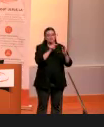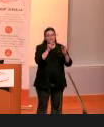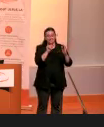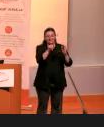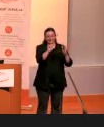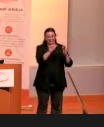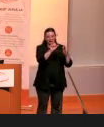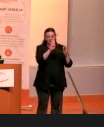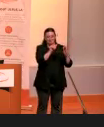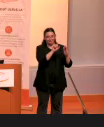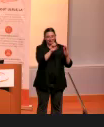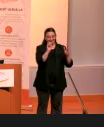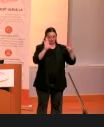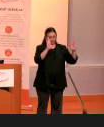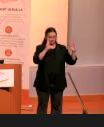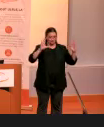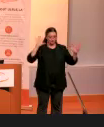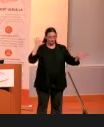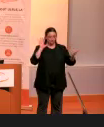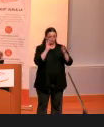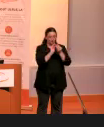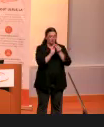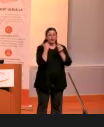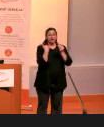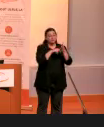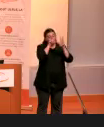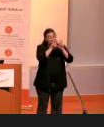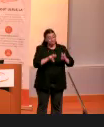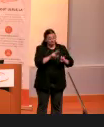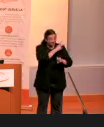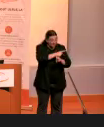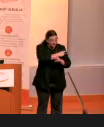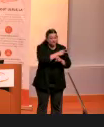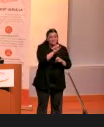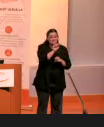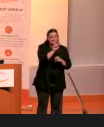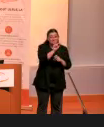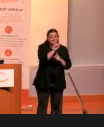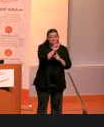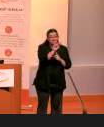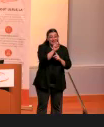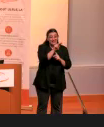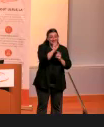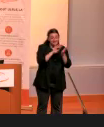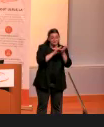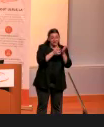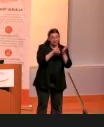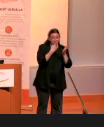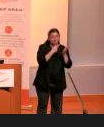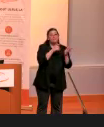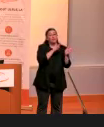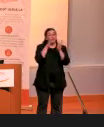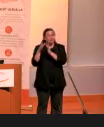database. And you can see when you look at patients who were on statins over time, and this included lupus patients and